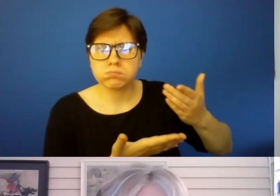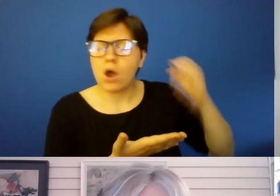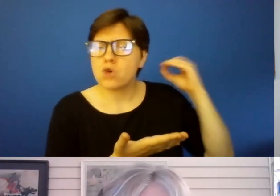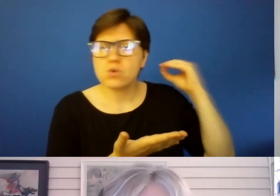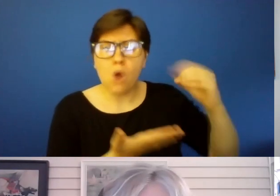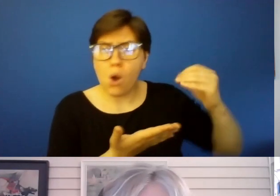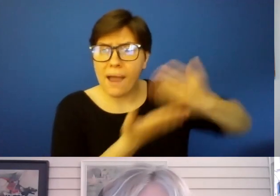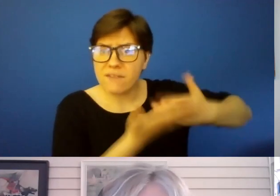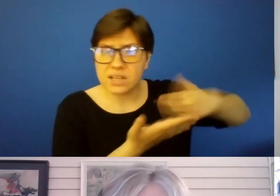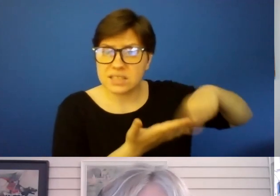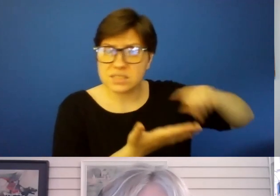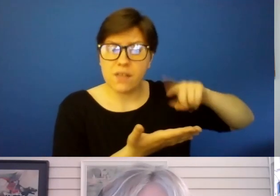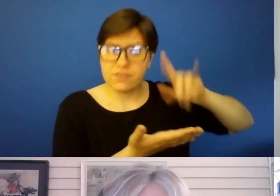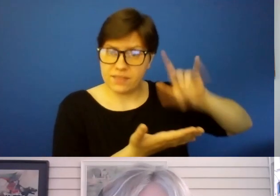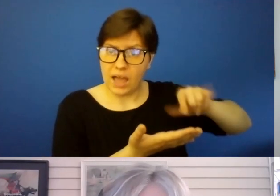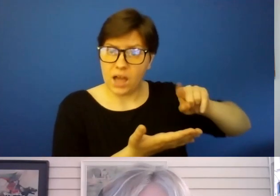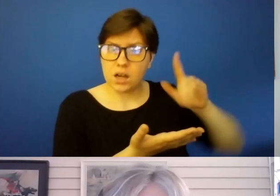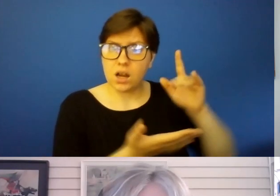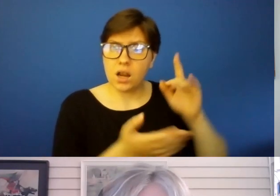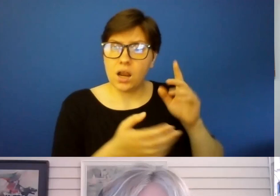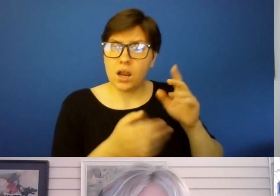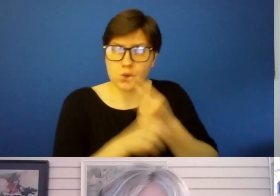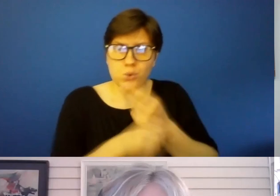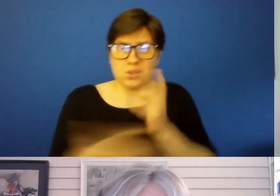this is being used against